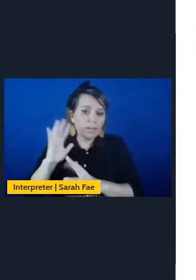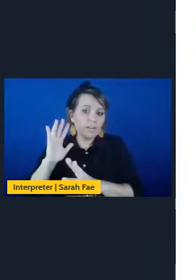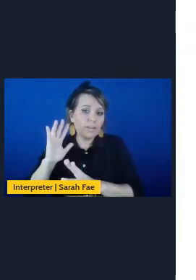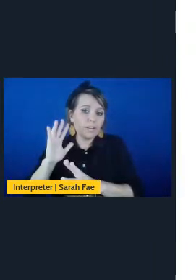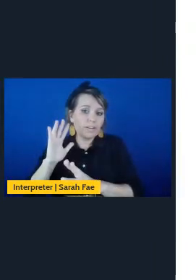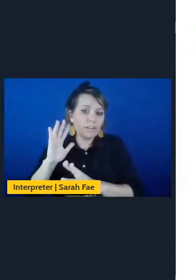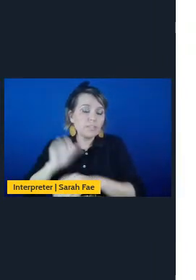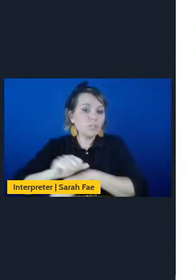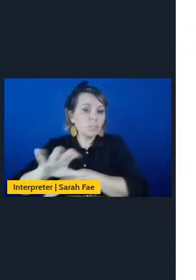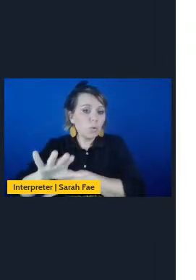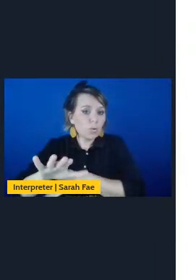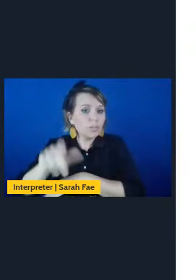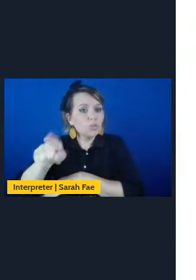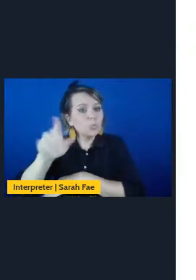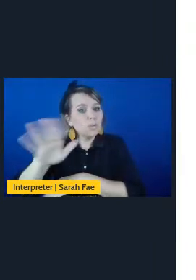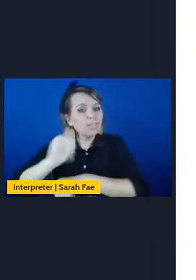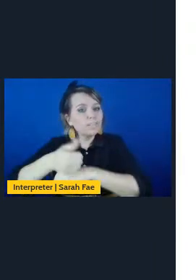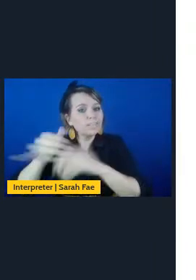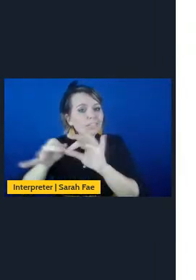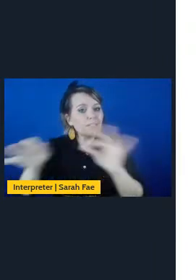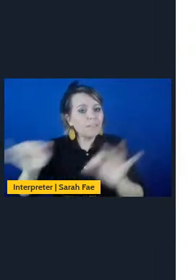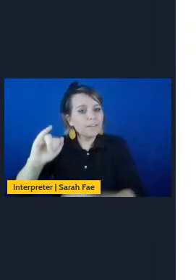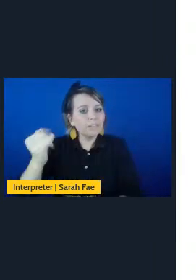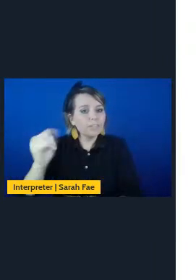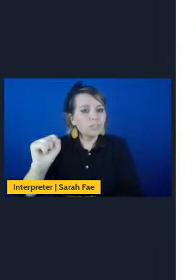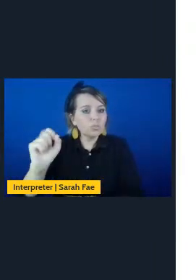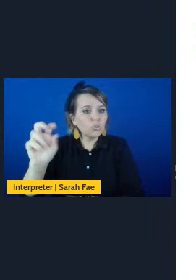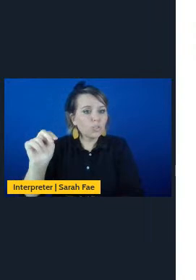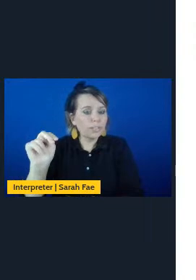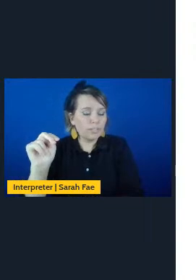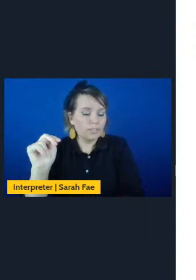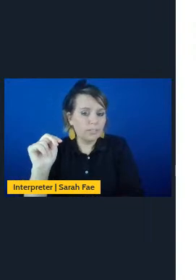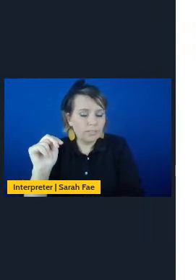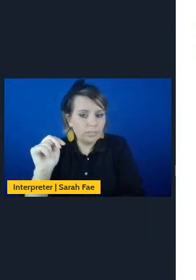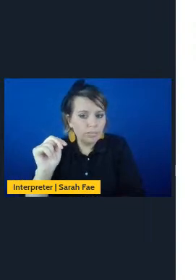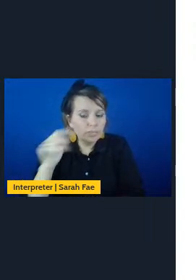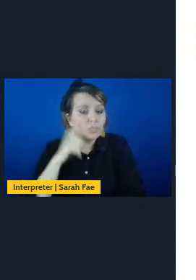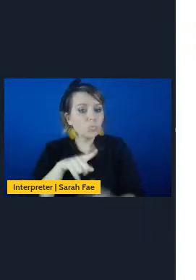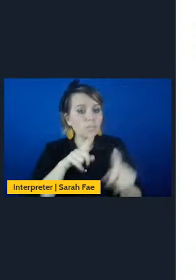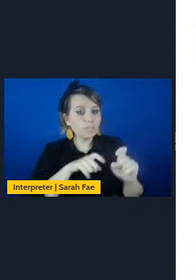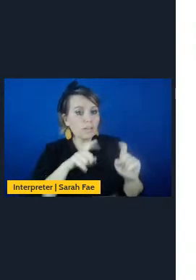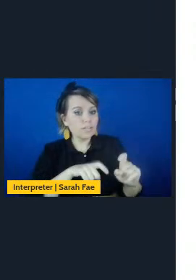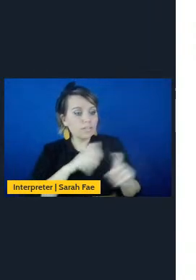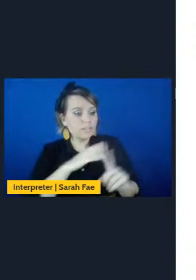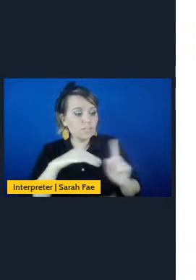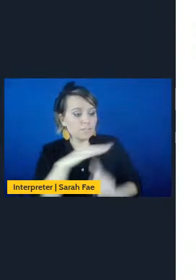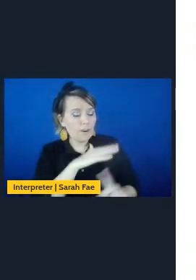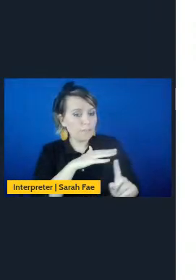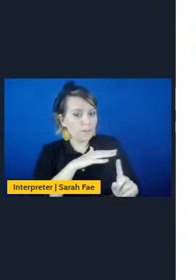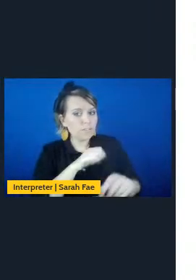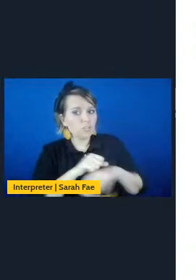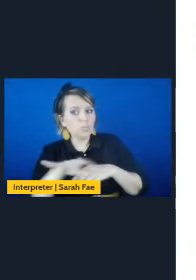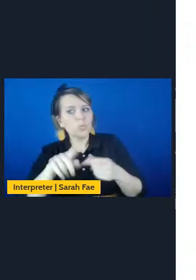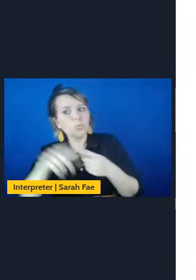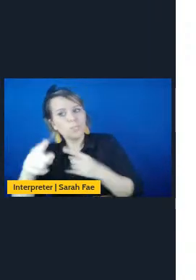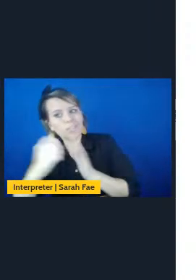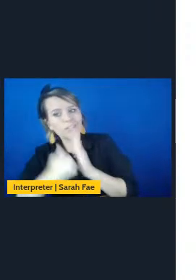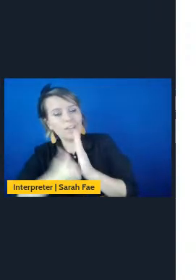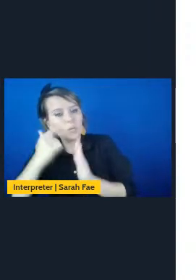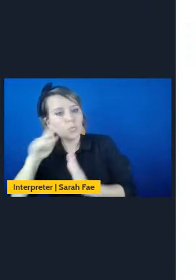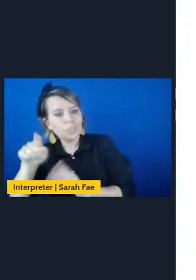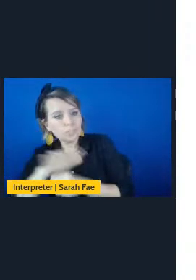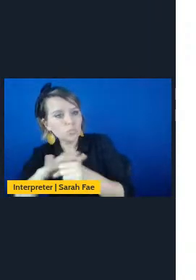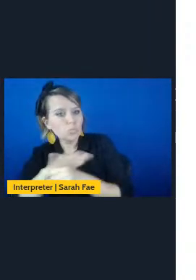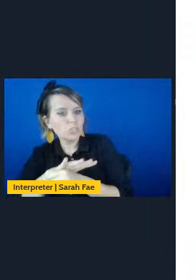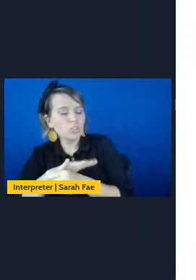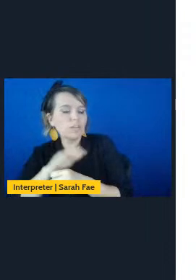So there you define that, okay, so for the test environment, deploy to this account to this region, for the prod deploy to